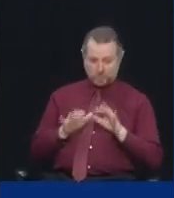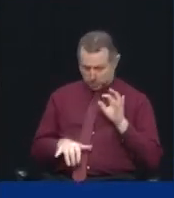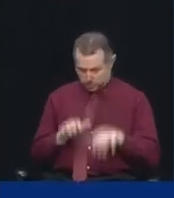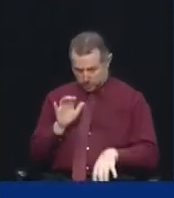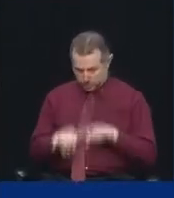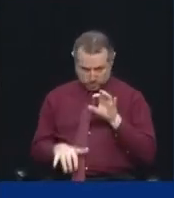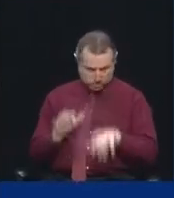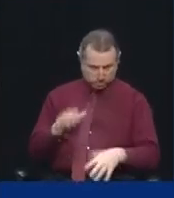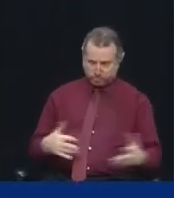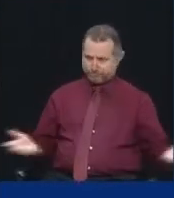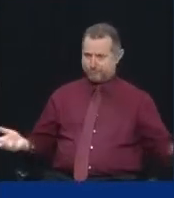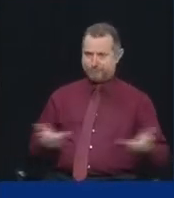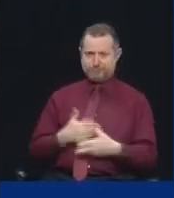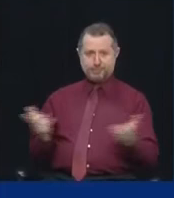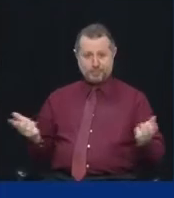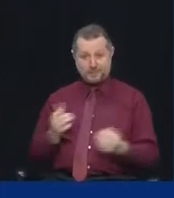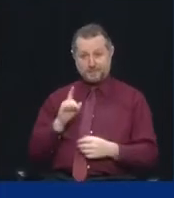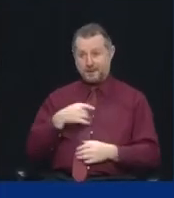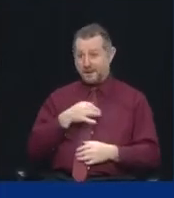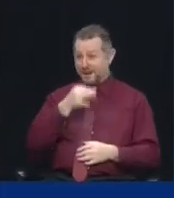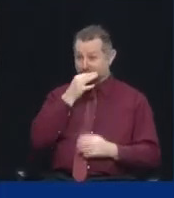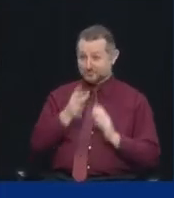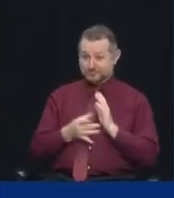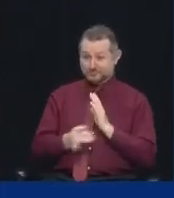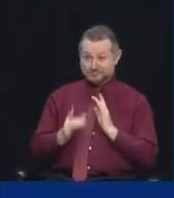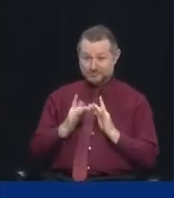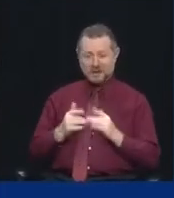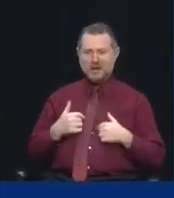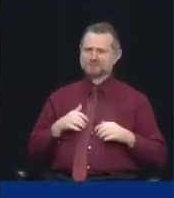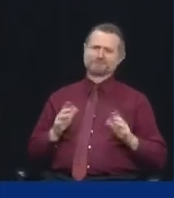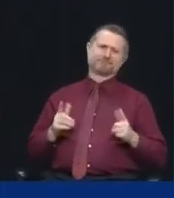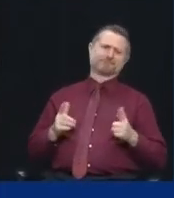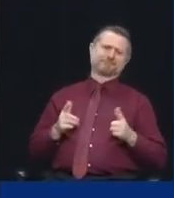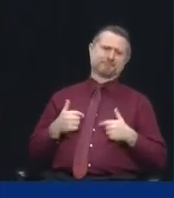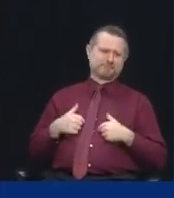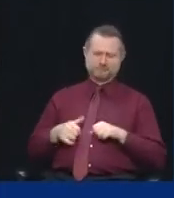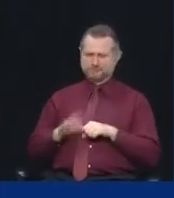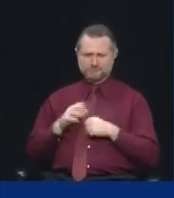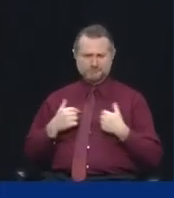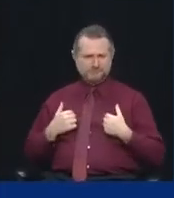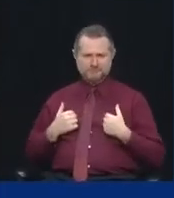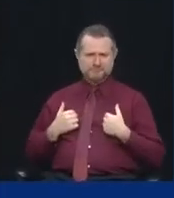not internet facile. It is a pain in the neck for me.